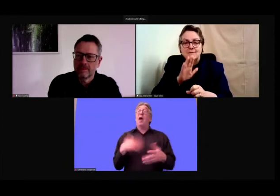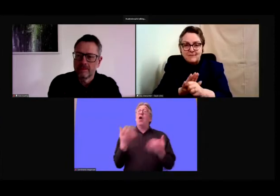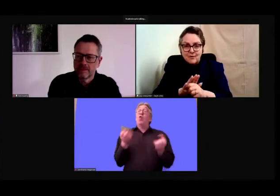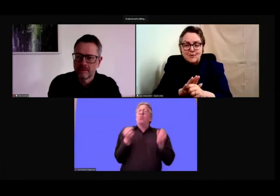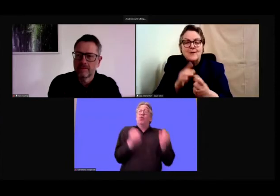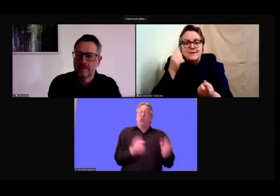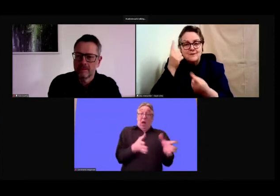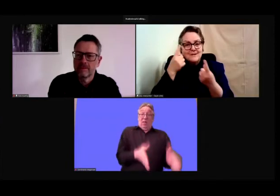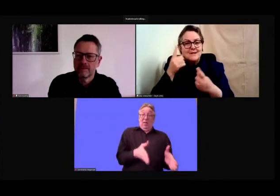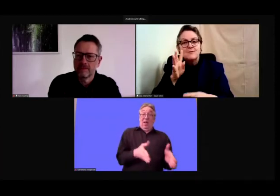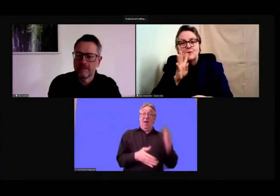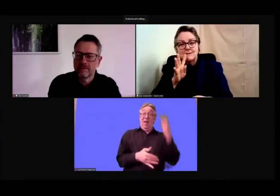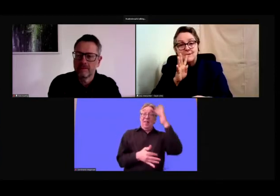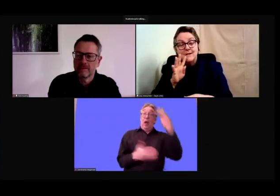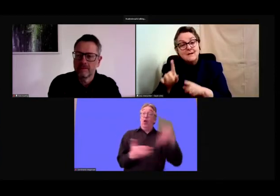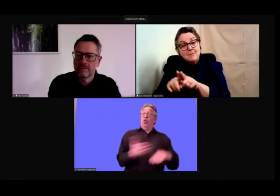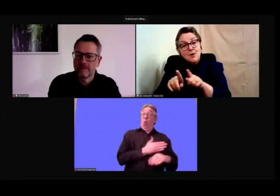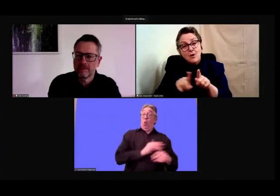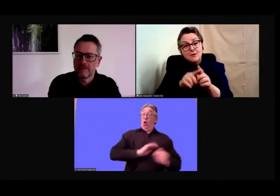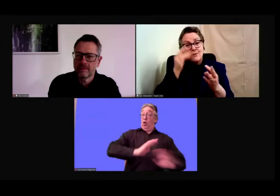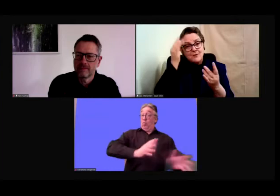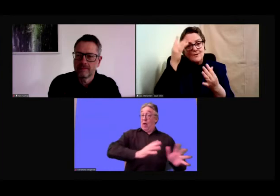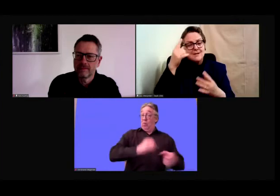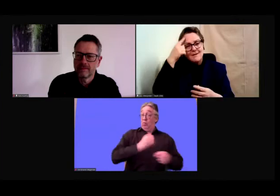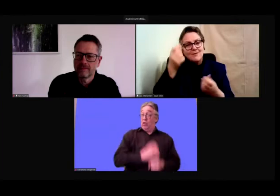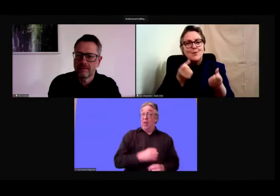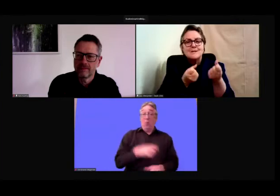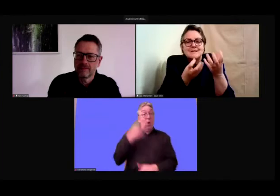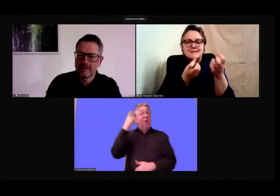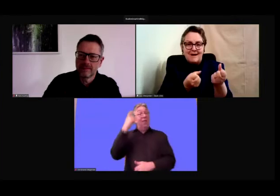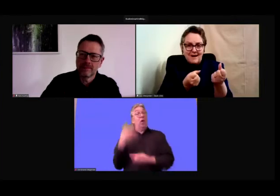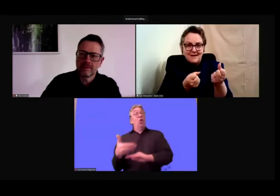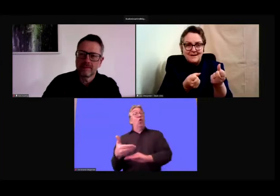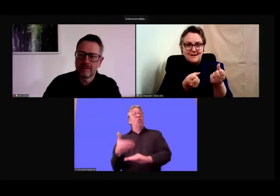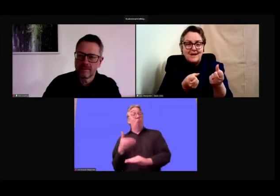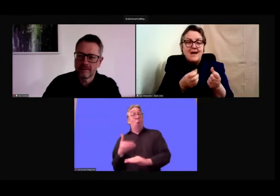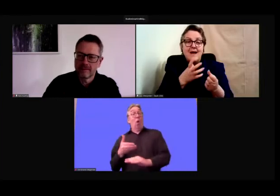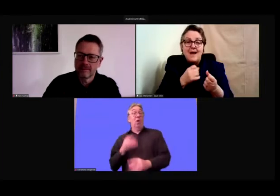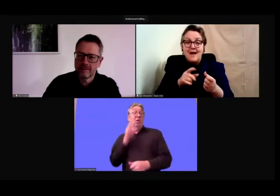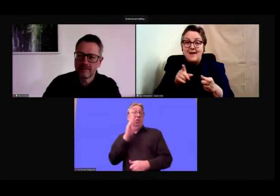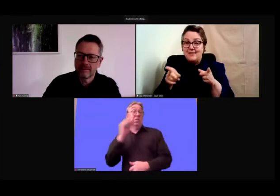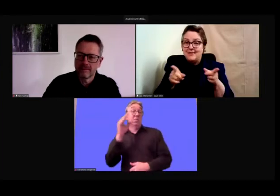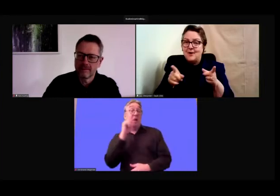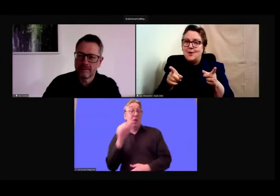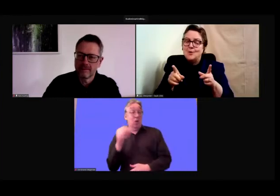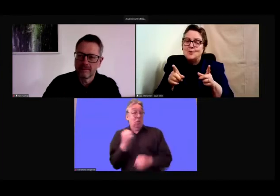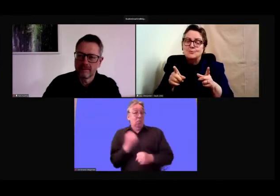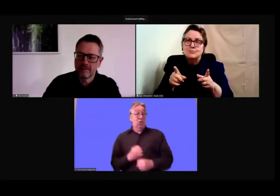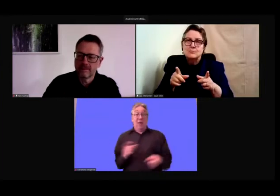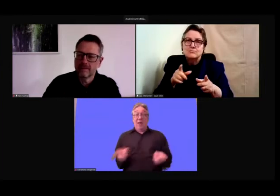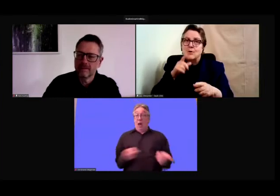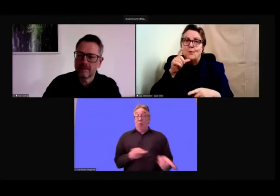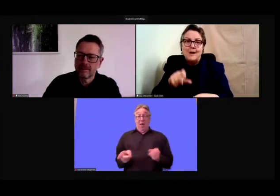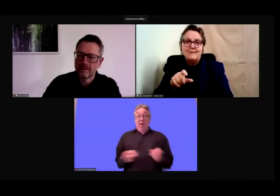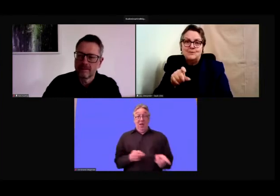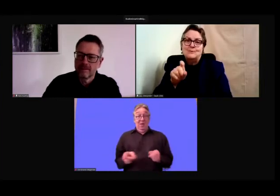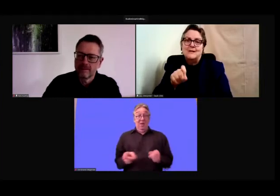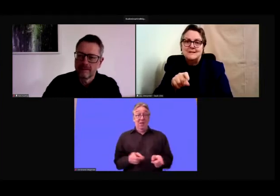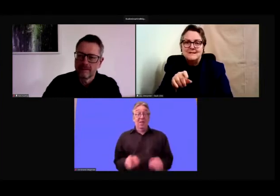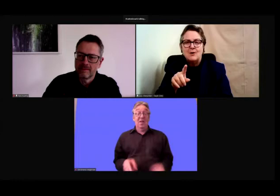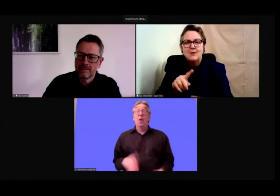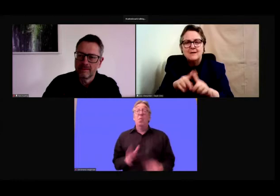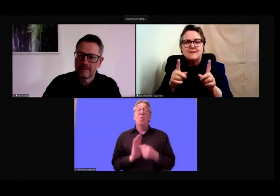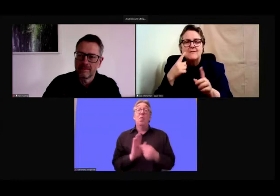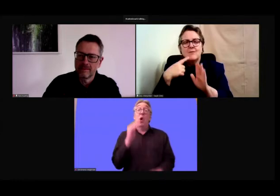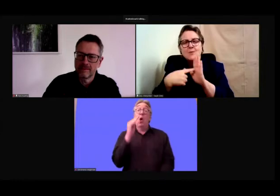signing. So it necessarily always have to differ. The two don't necessarily have to differ. Like, for example, in chapter